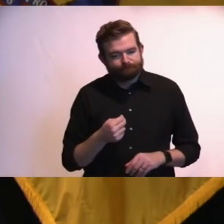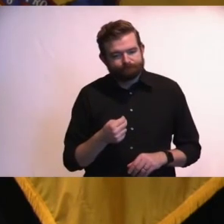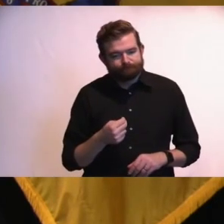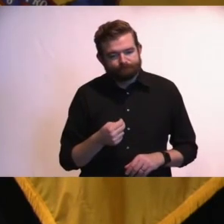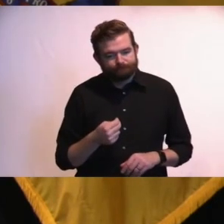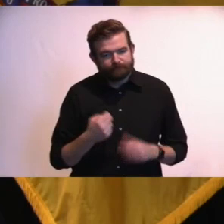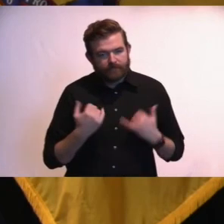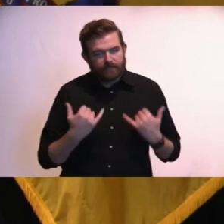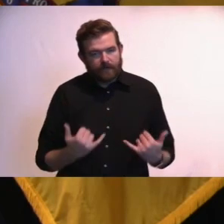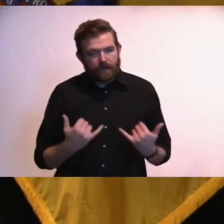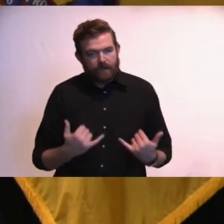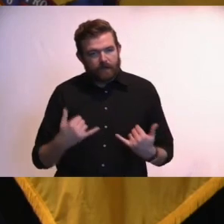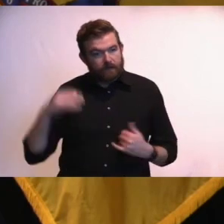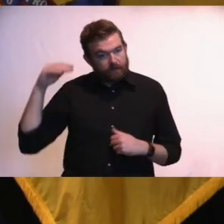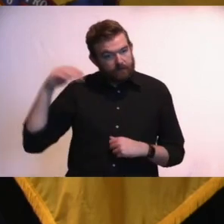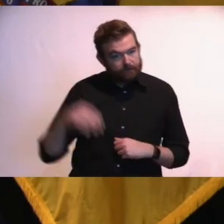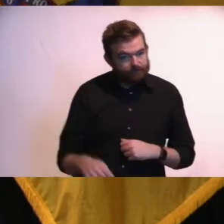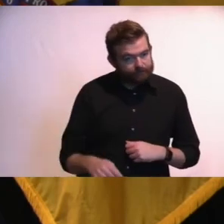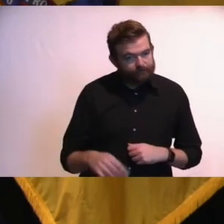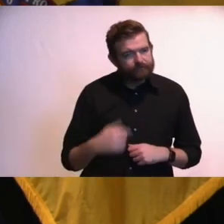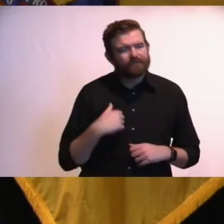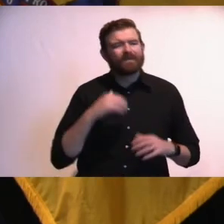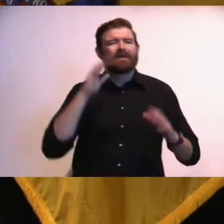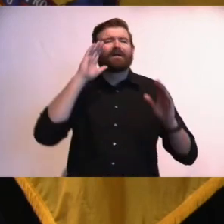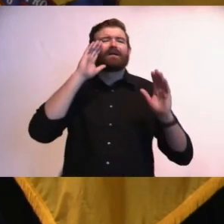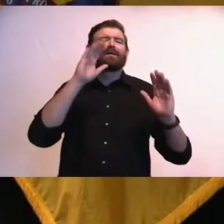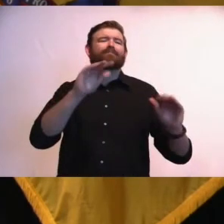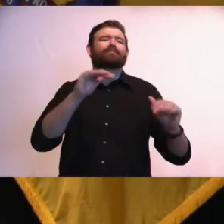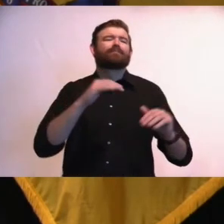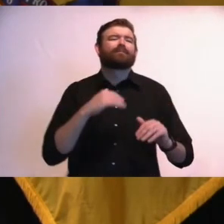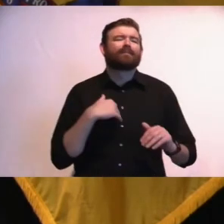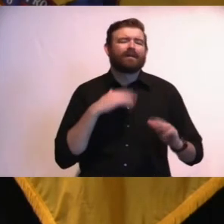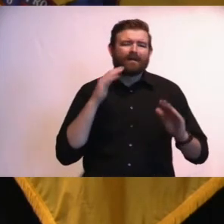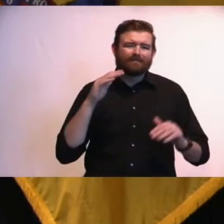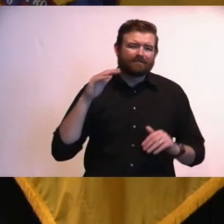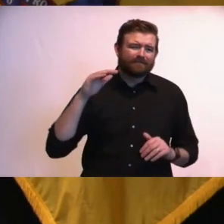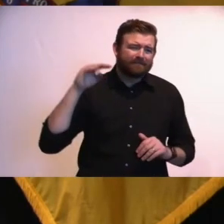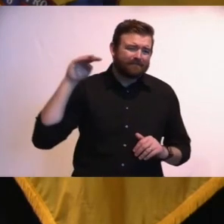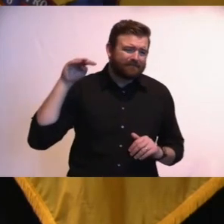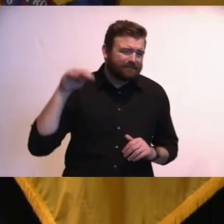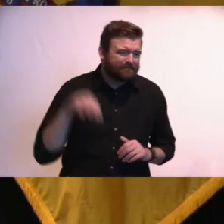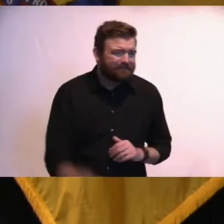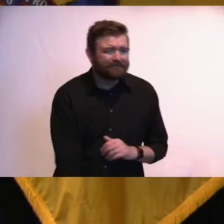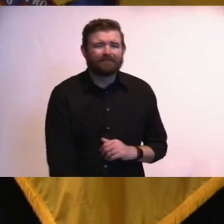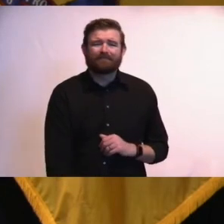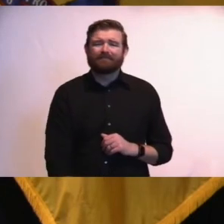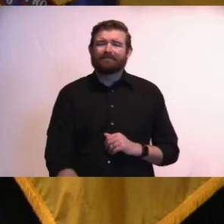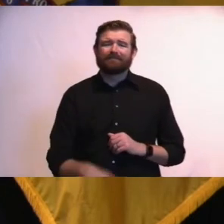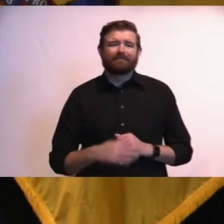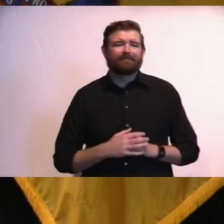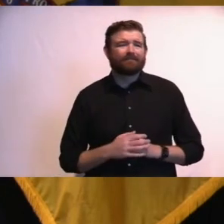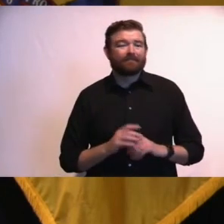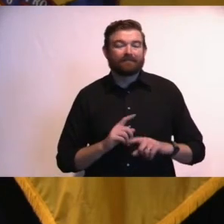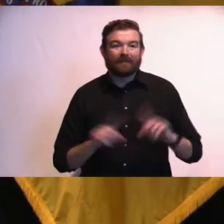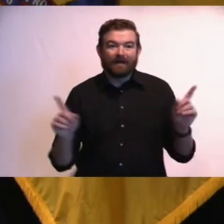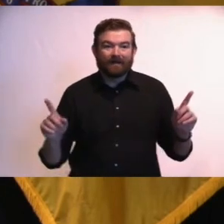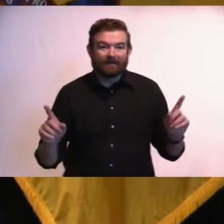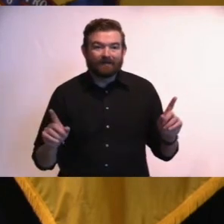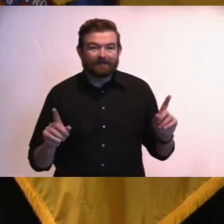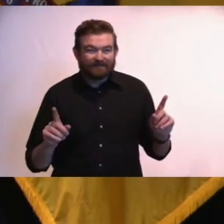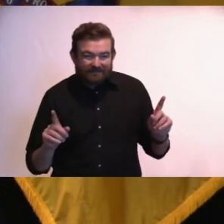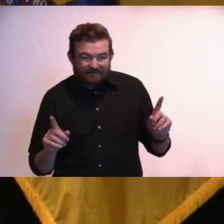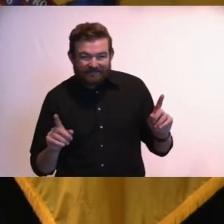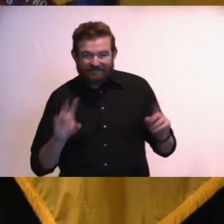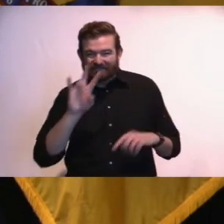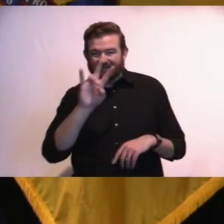of a trend? I hope the heck we are. I'm just going to go back. This is the past 7 days, and I'm going to start 7 days ago,